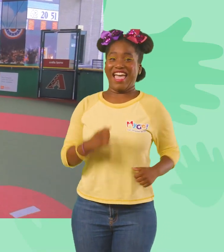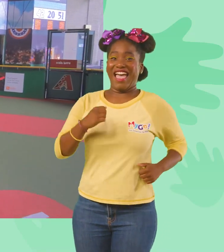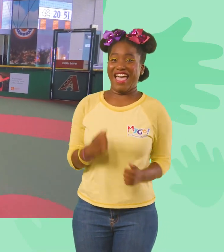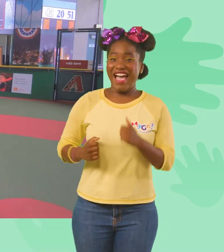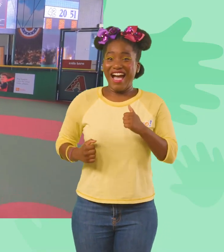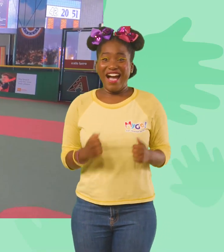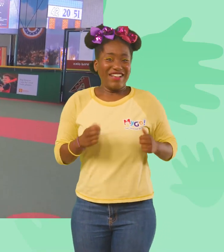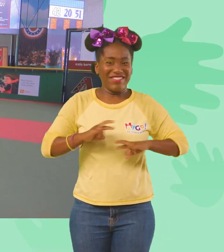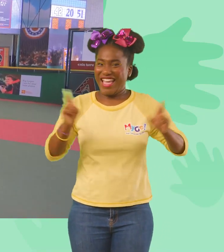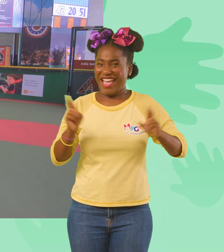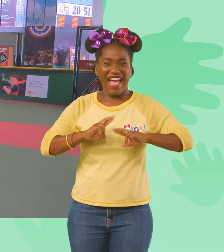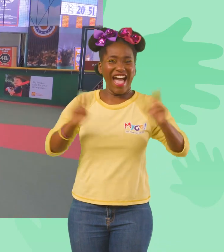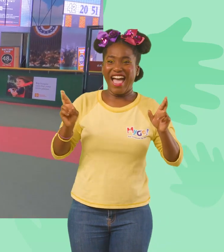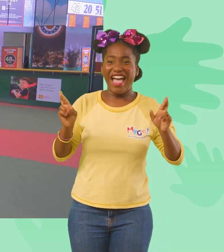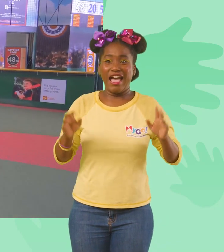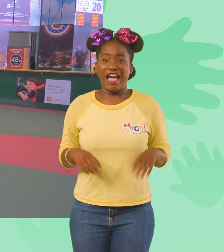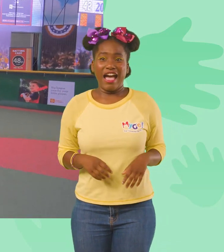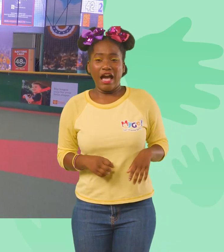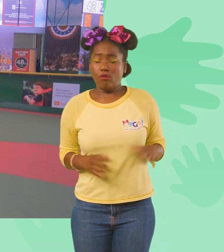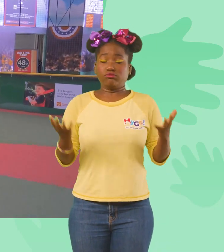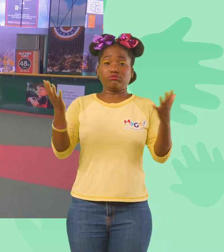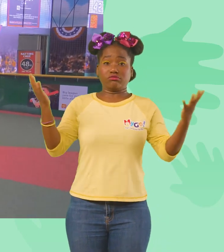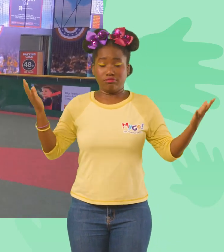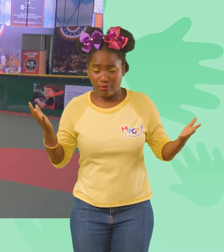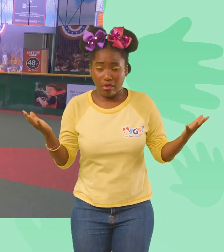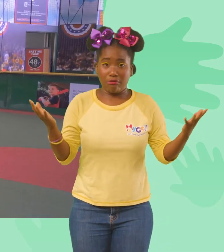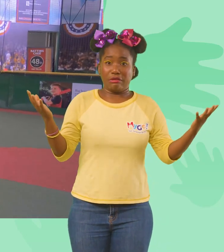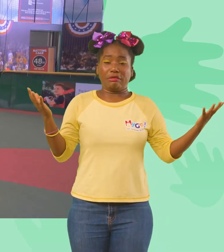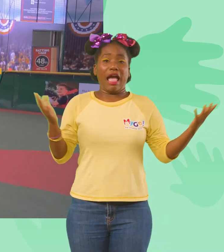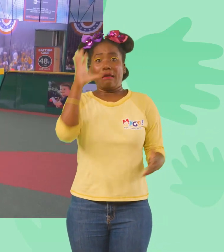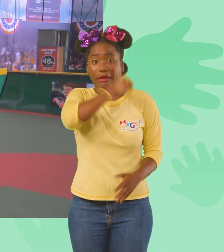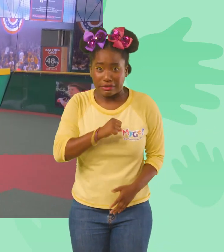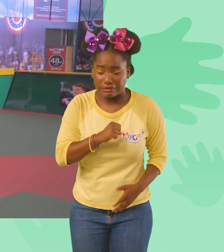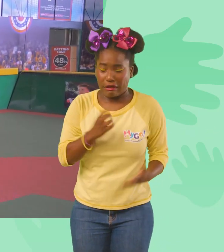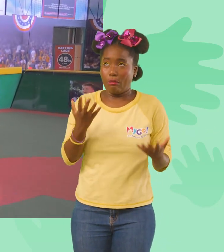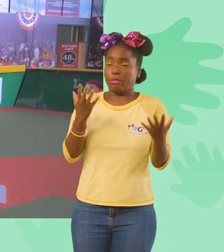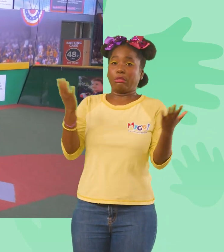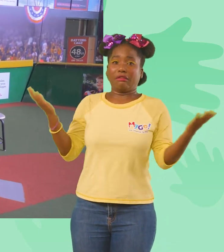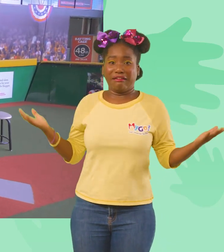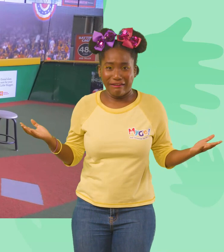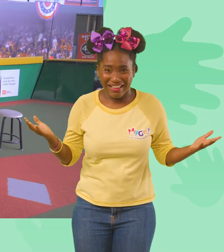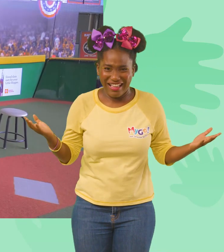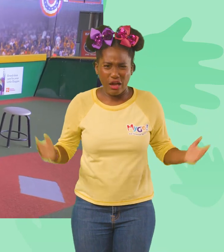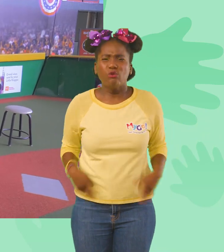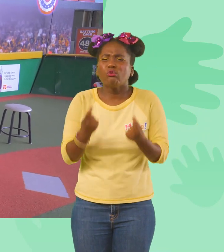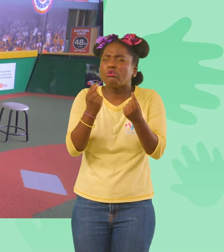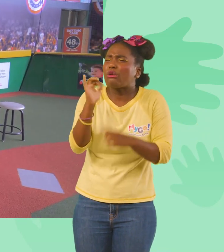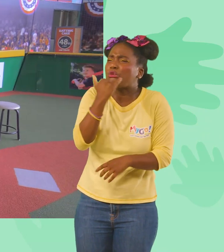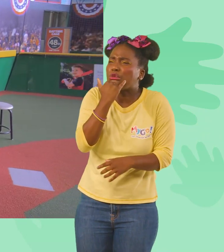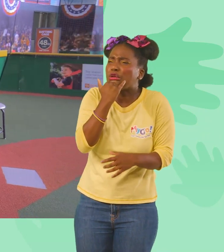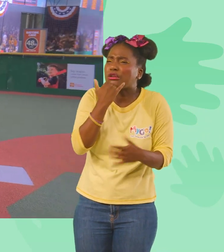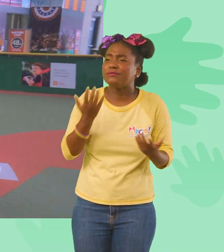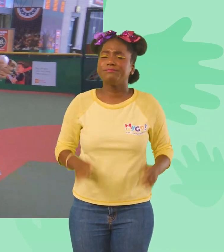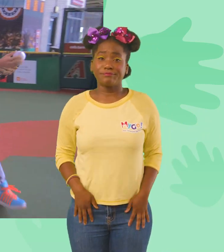All right. You ready? Ready. Whoa! Oh, I missed. Okay. What did I do